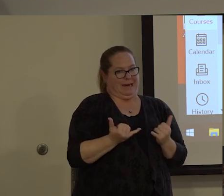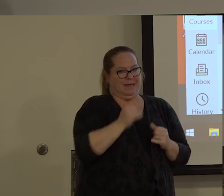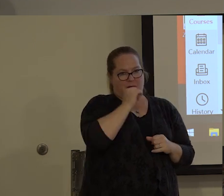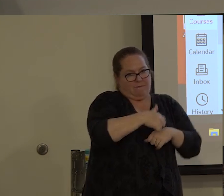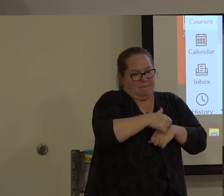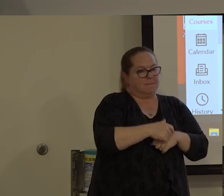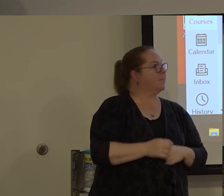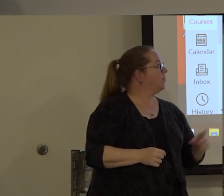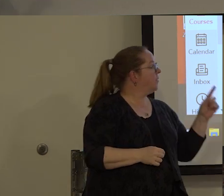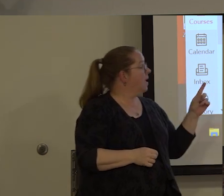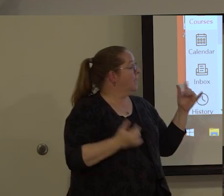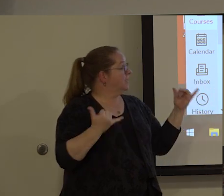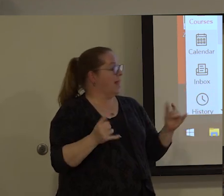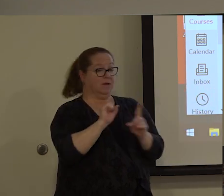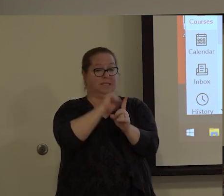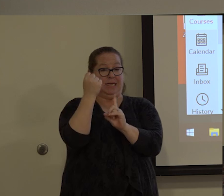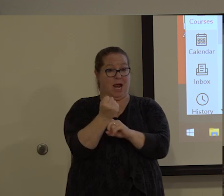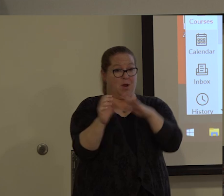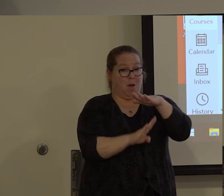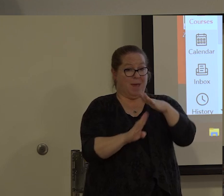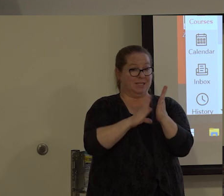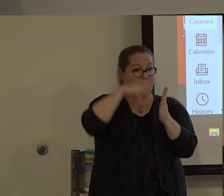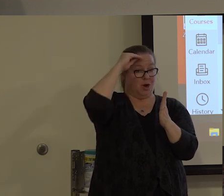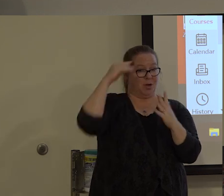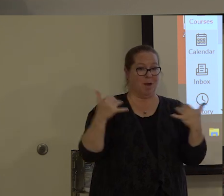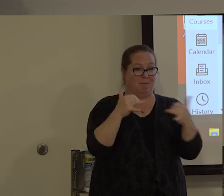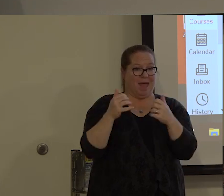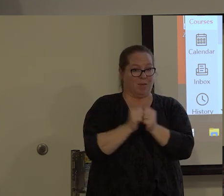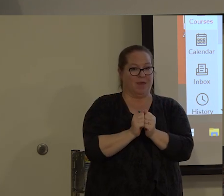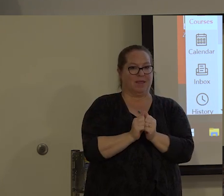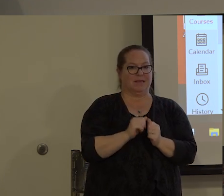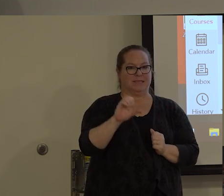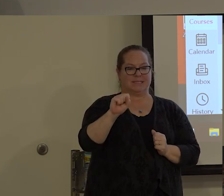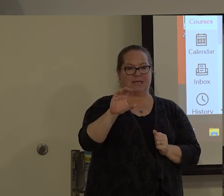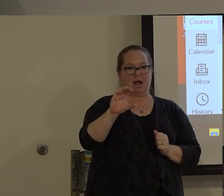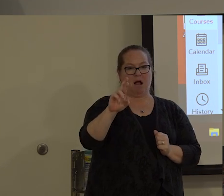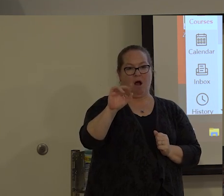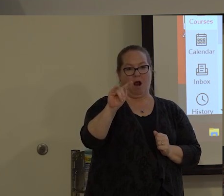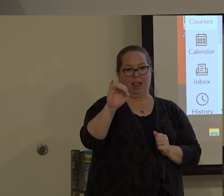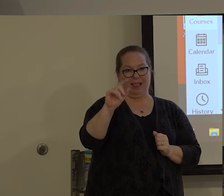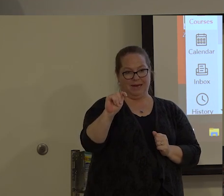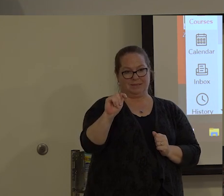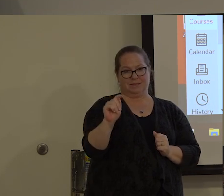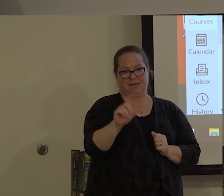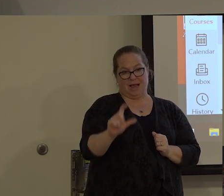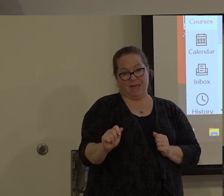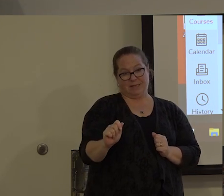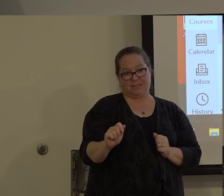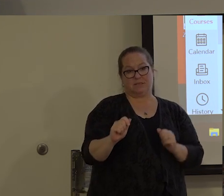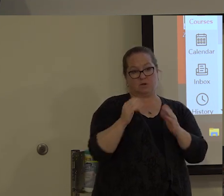point out. So scenario-based learning is something we are playing around with in Scarlet courses that we are working on. We are working